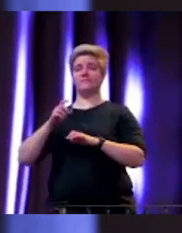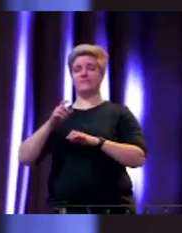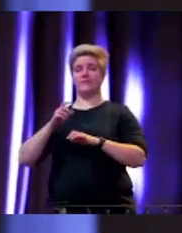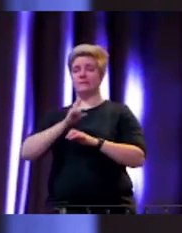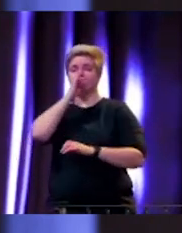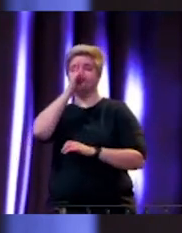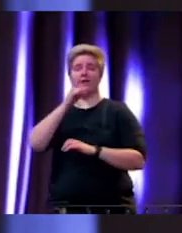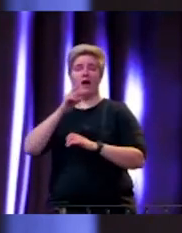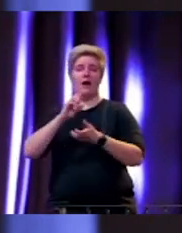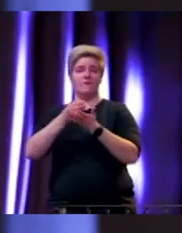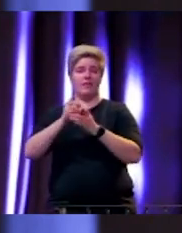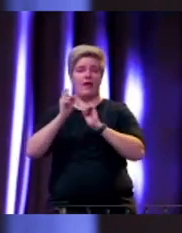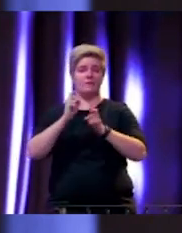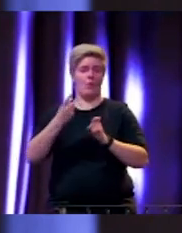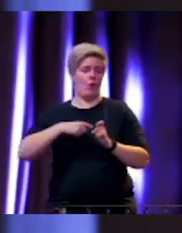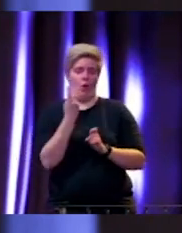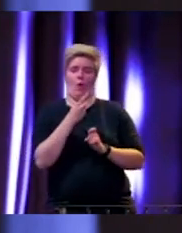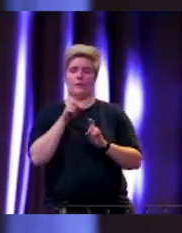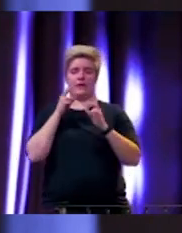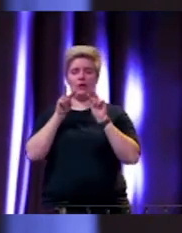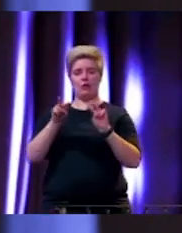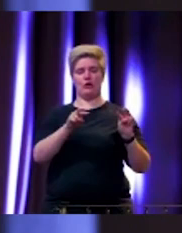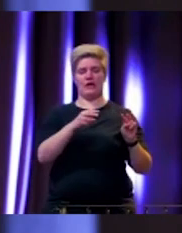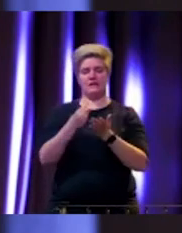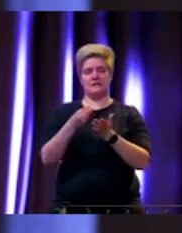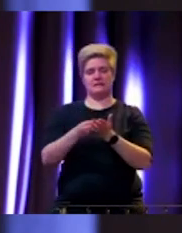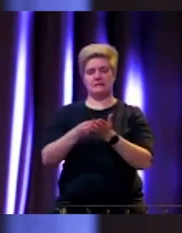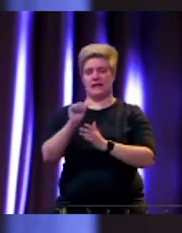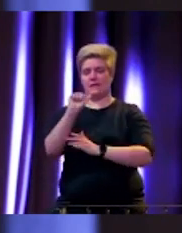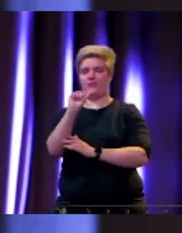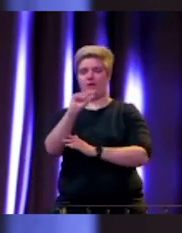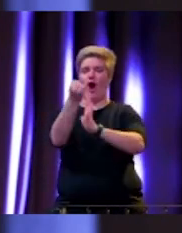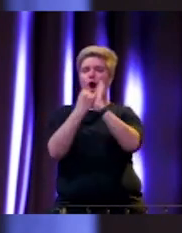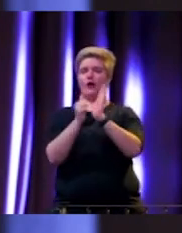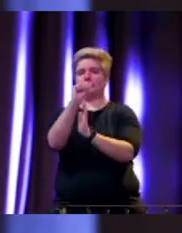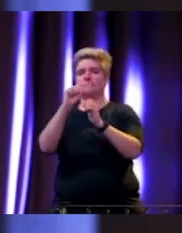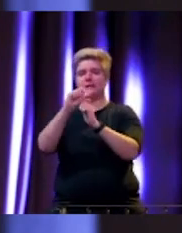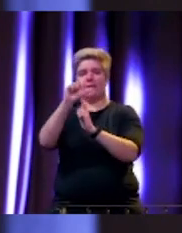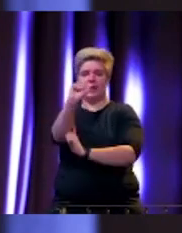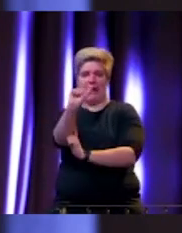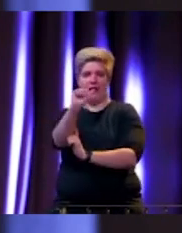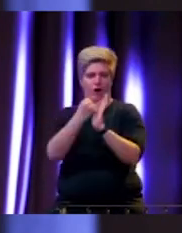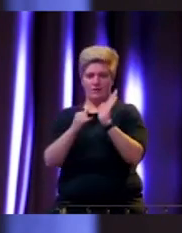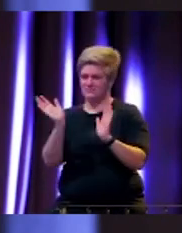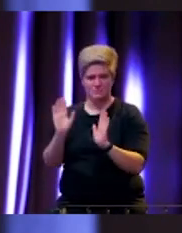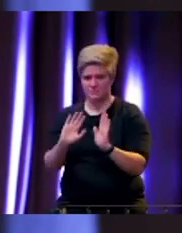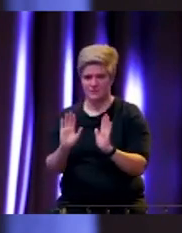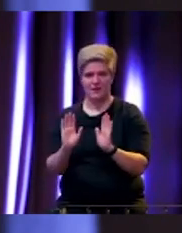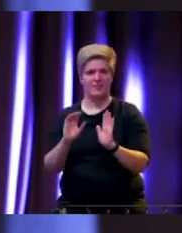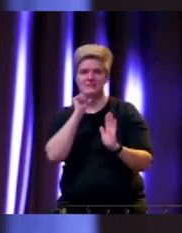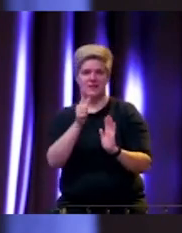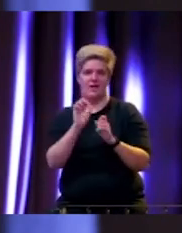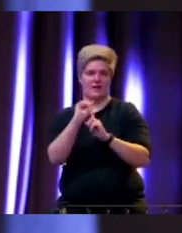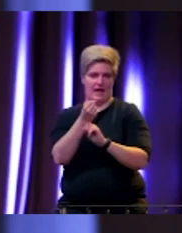art lens. That is not the case, right? That shouldn't be the case. I don't believe that that's the case. It really should be, this is what the folks